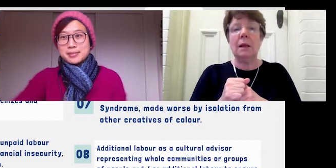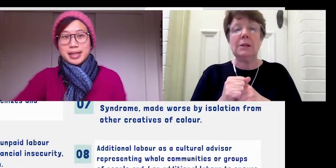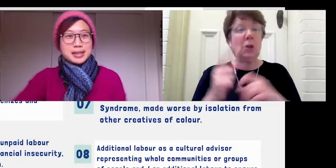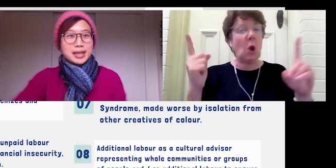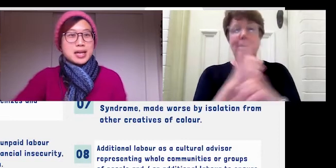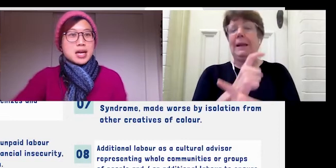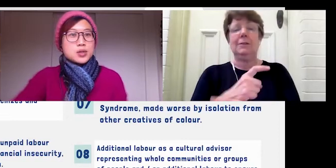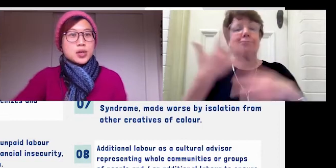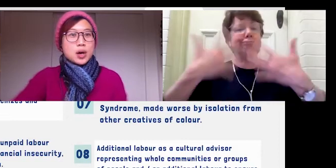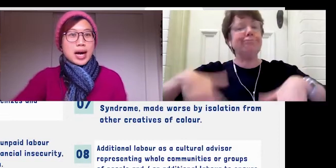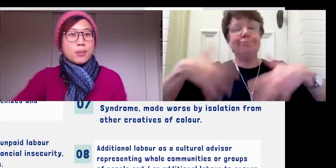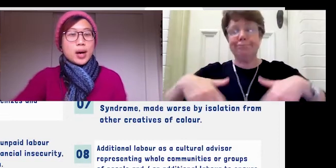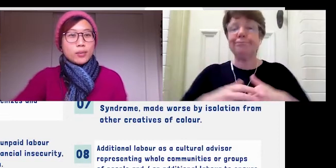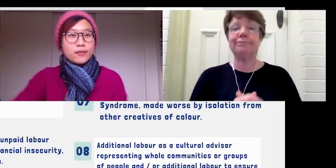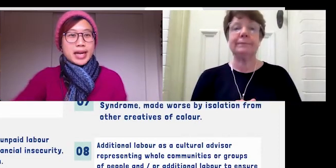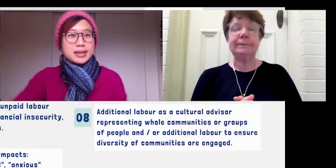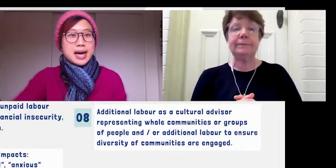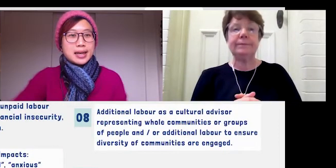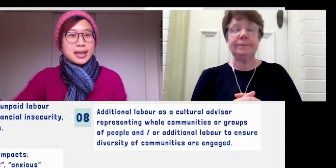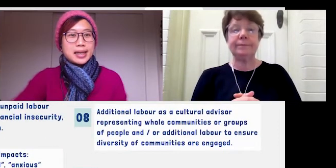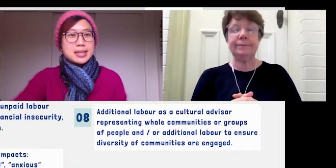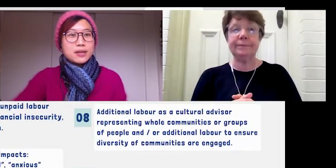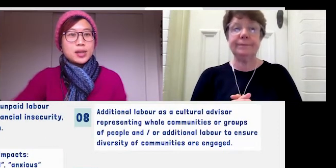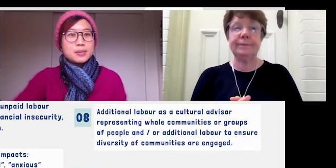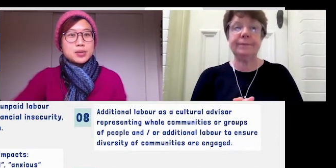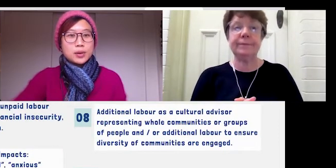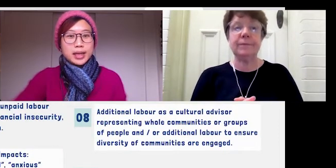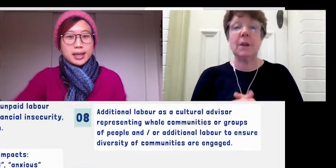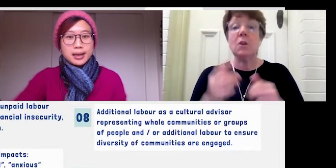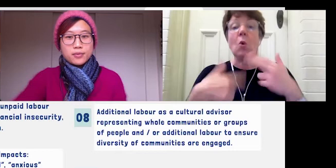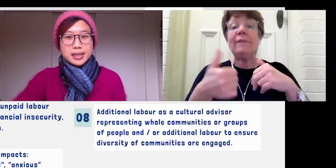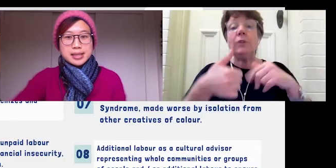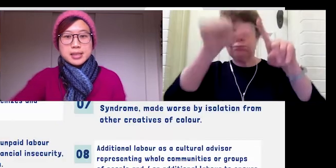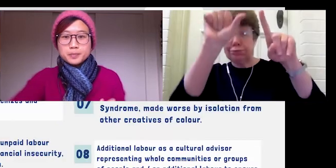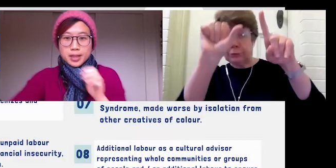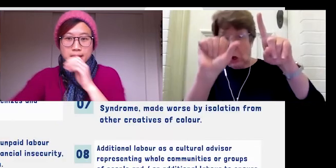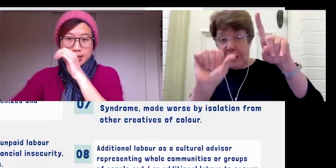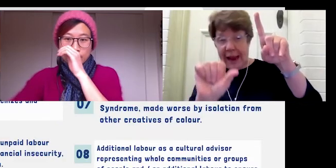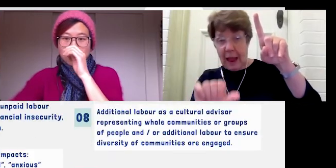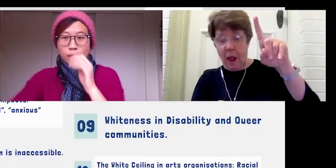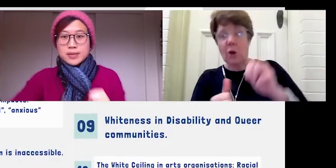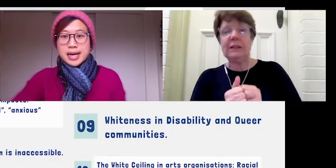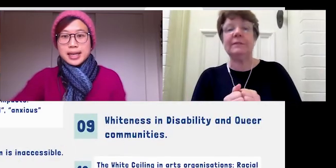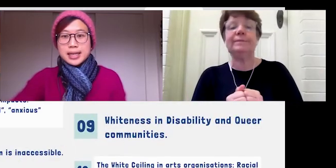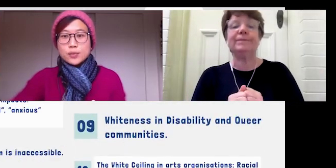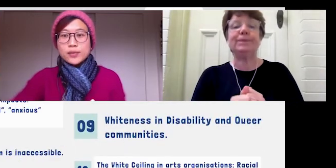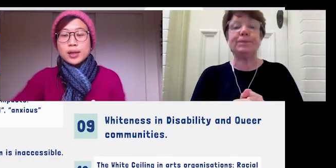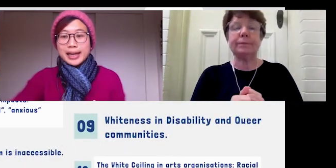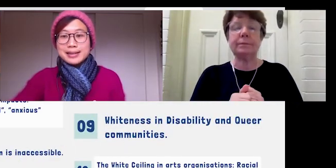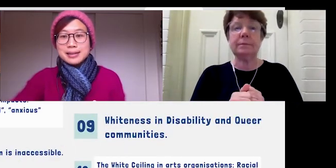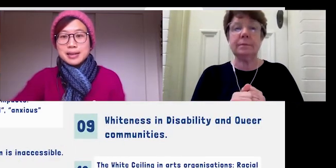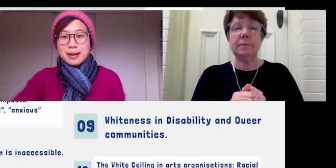complex, basically. So what we've then done is, if you keep scrolling, Francis, so what we've done is